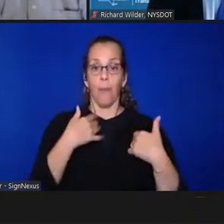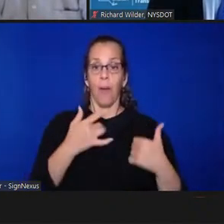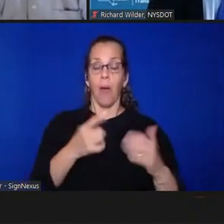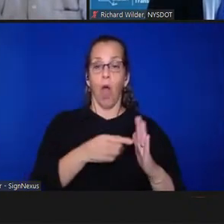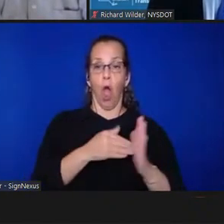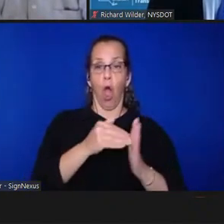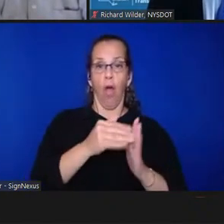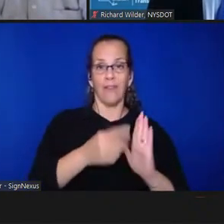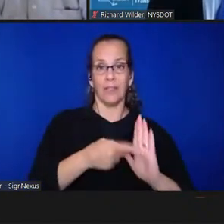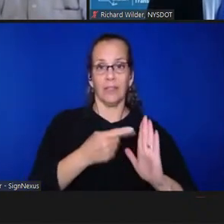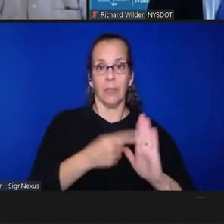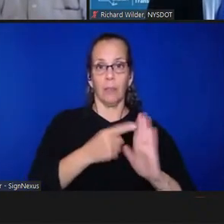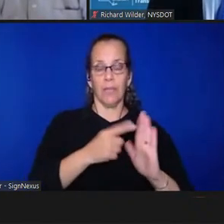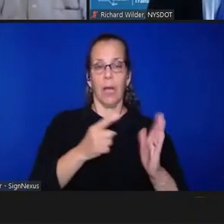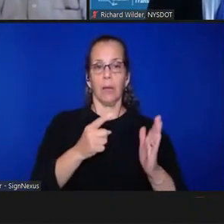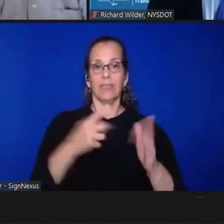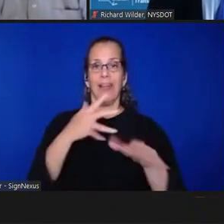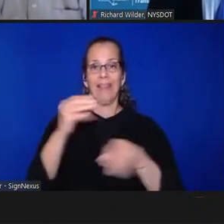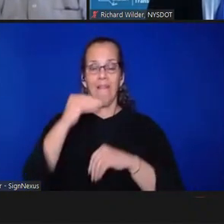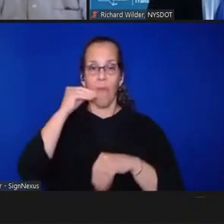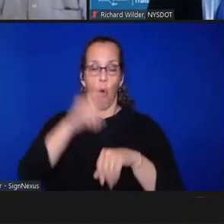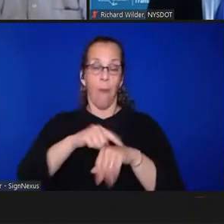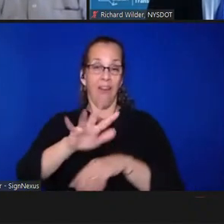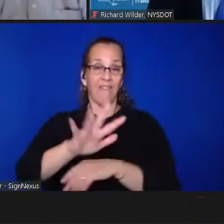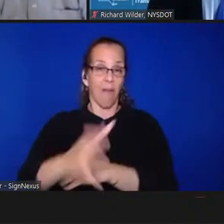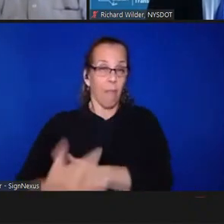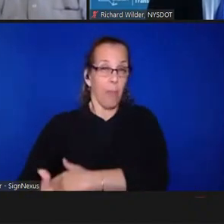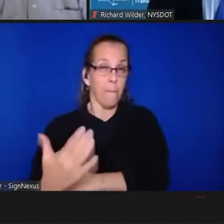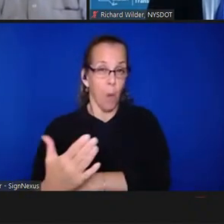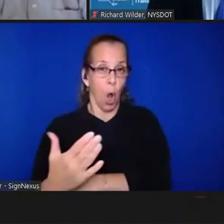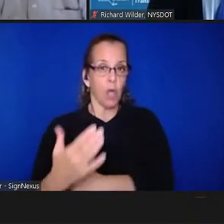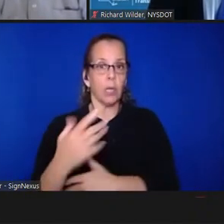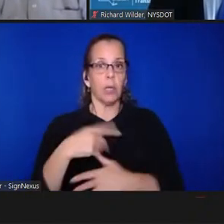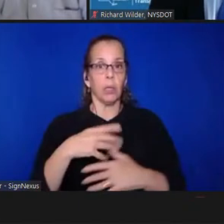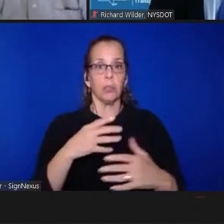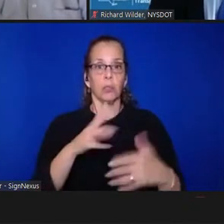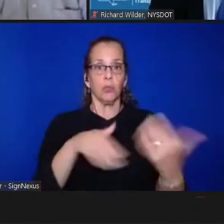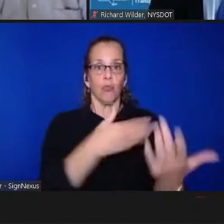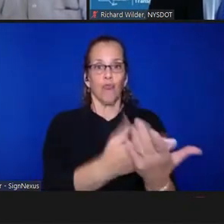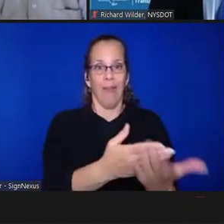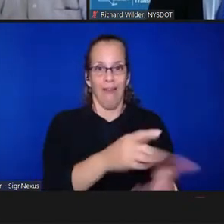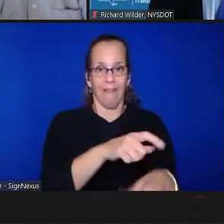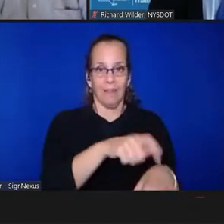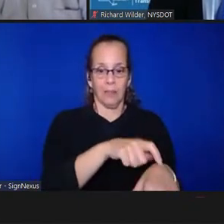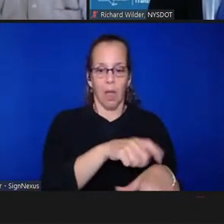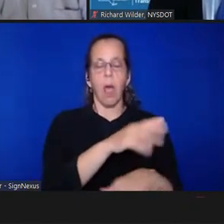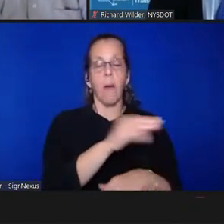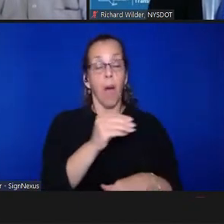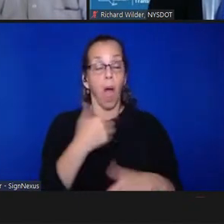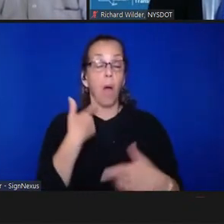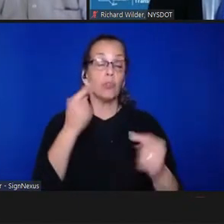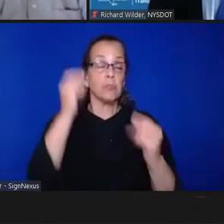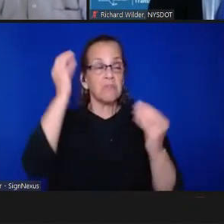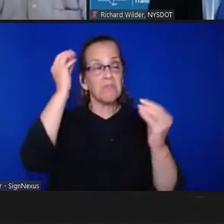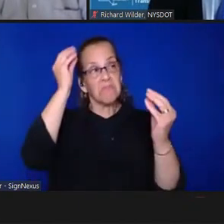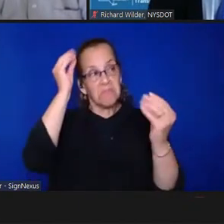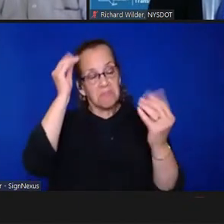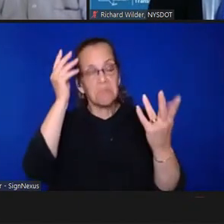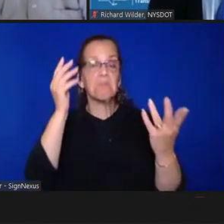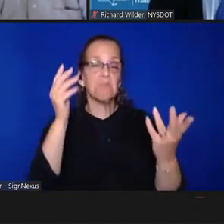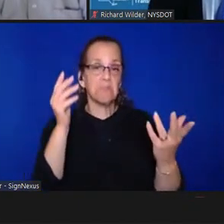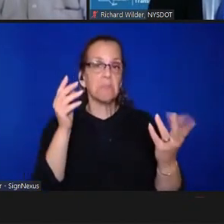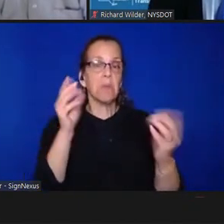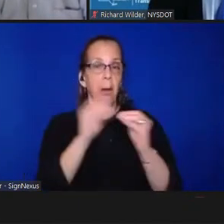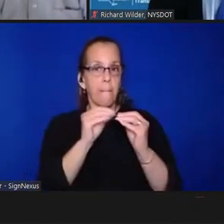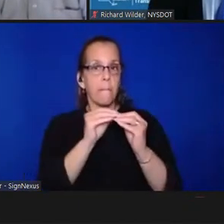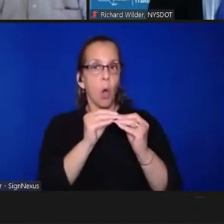before much of the traffic even begins I was also considering purchasing a fuel efficient car to help within to help the environment and cut down